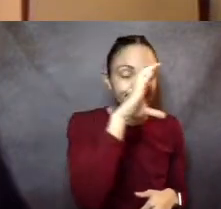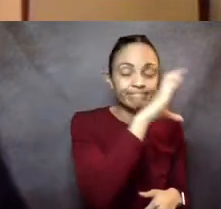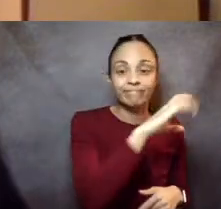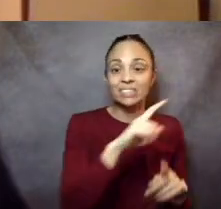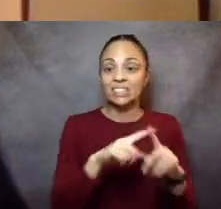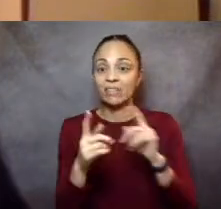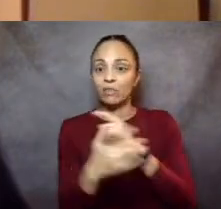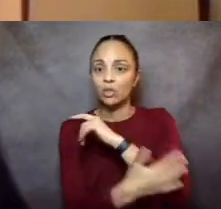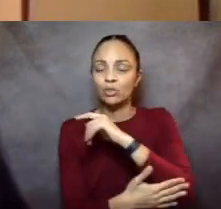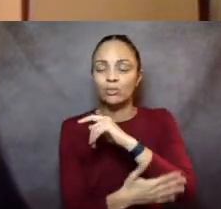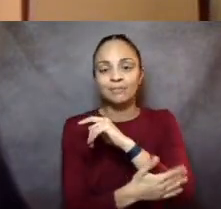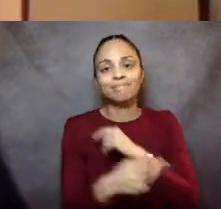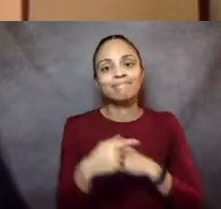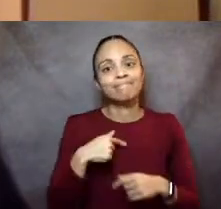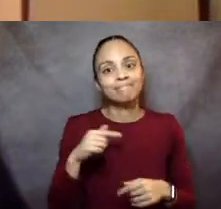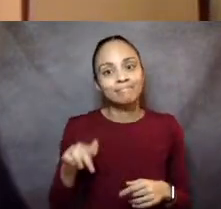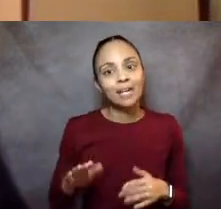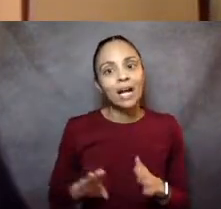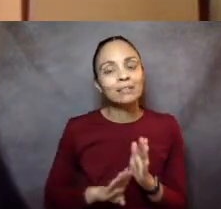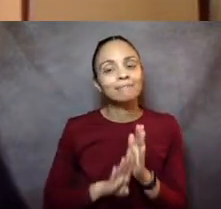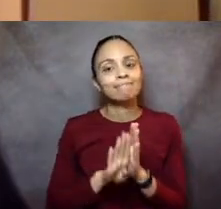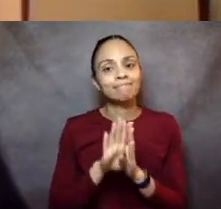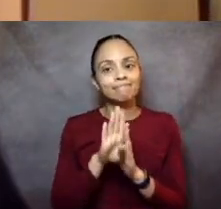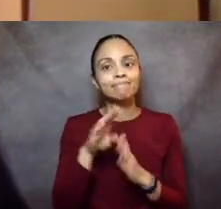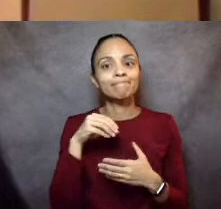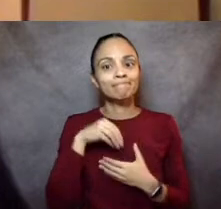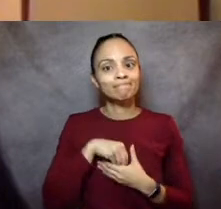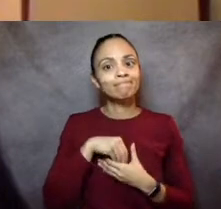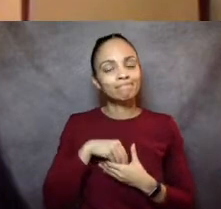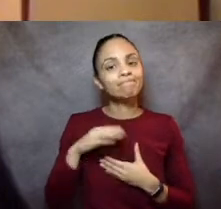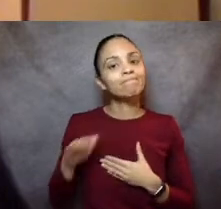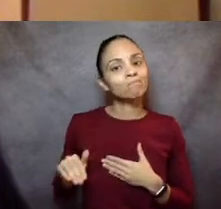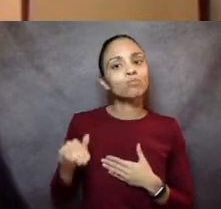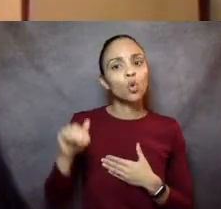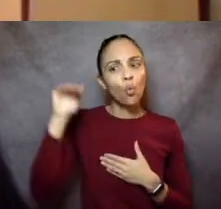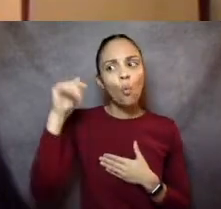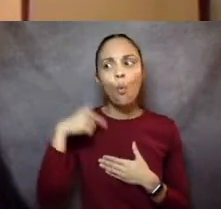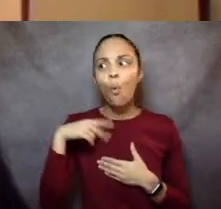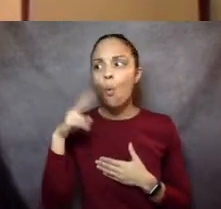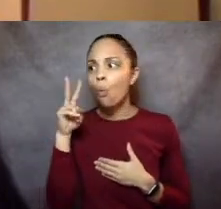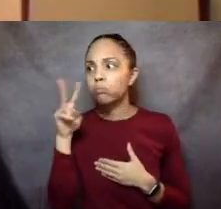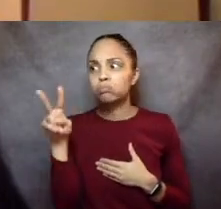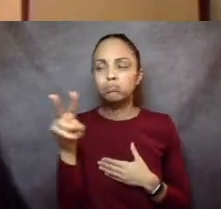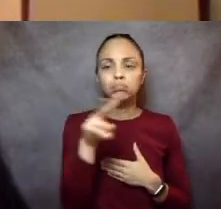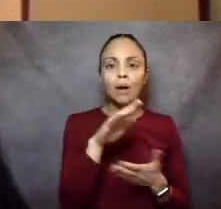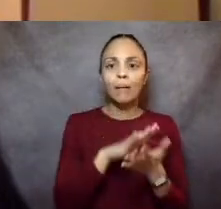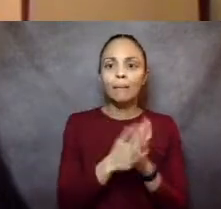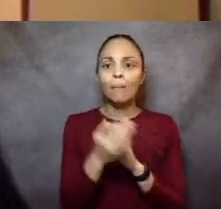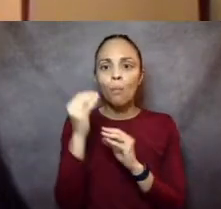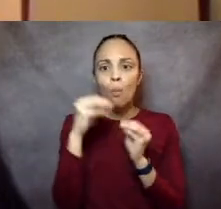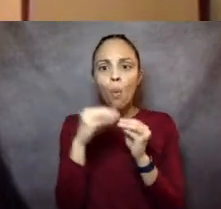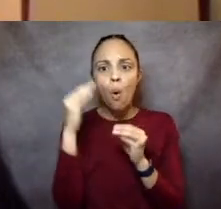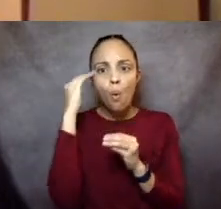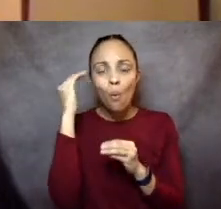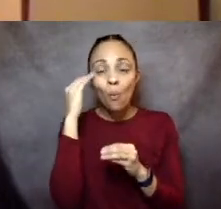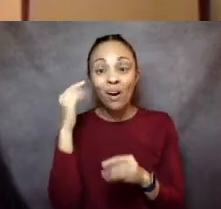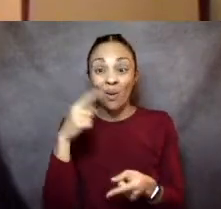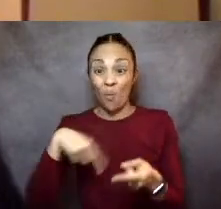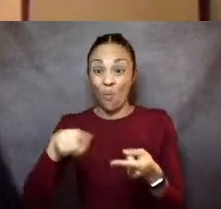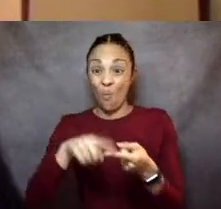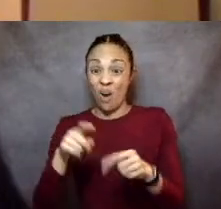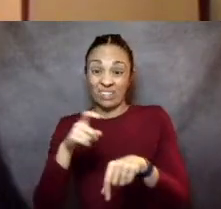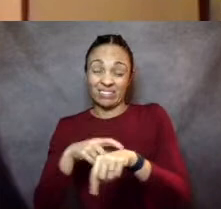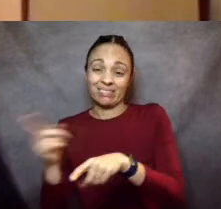being then. Coming back was a little difficult because it